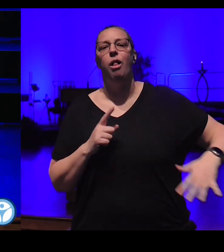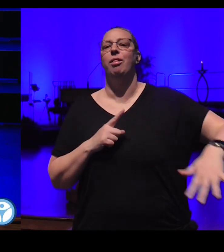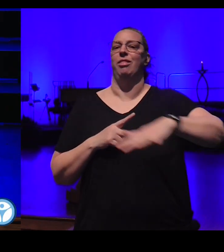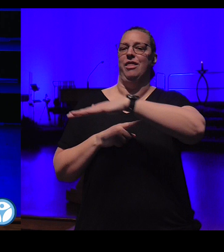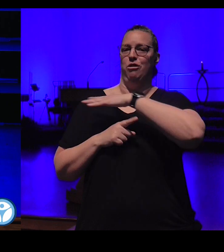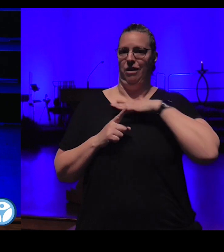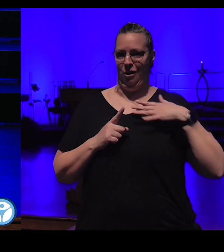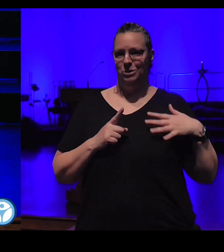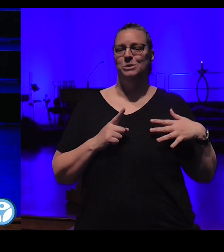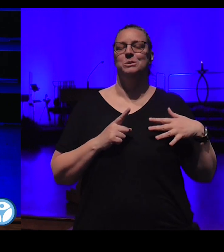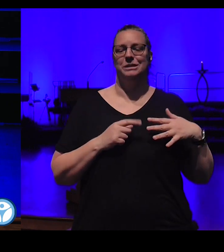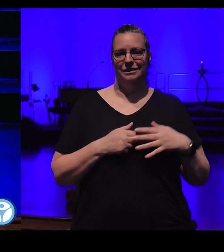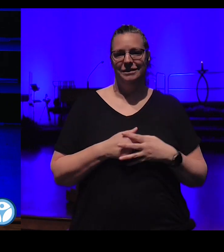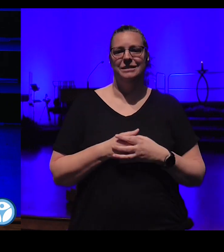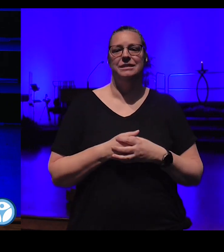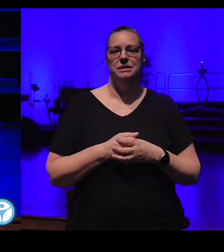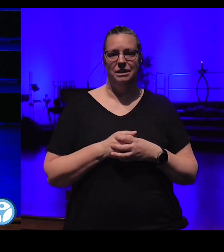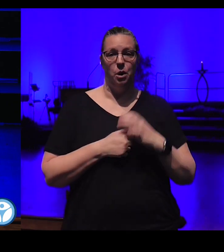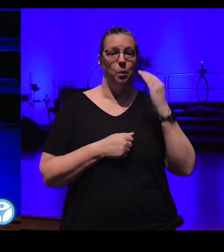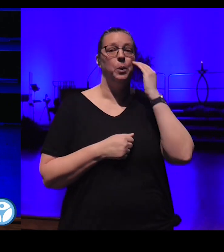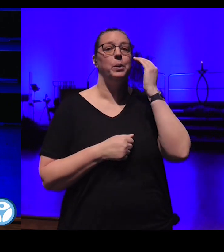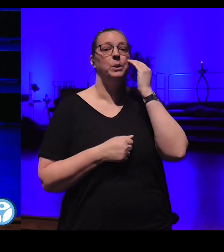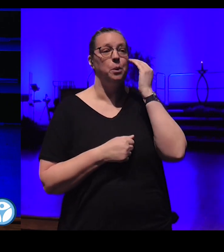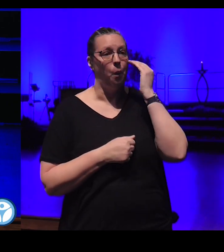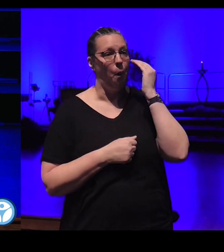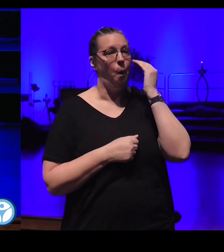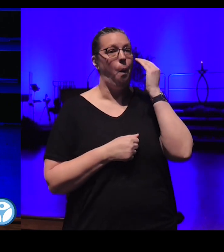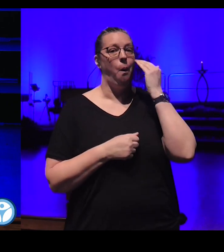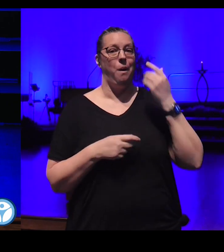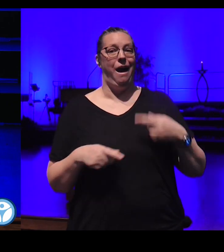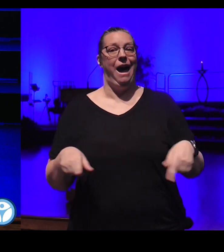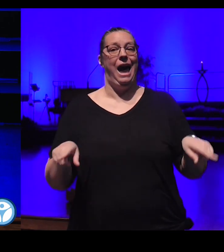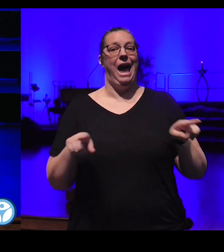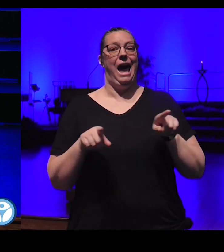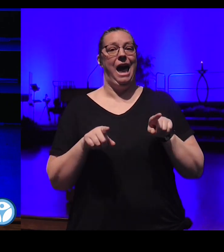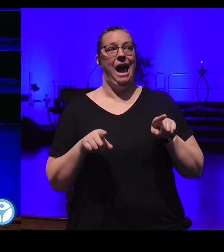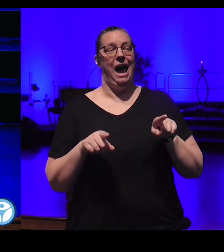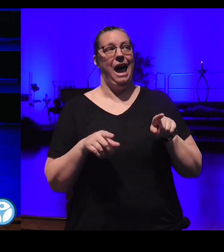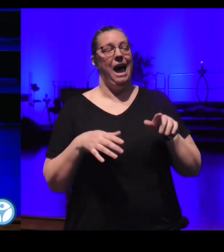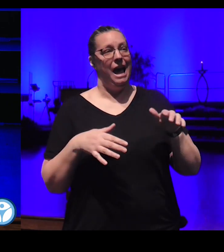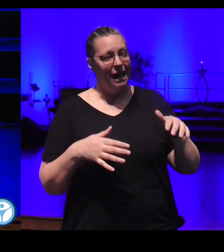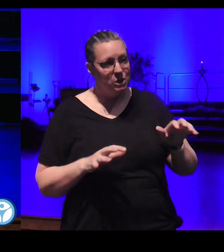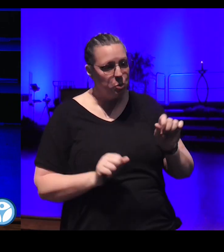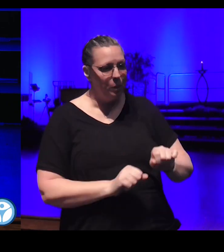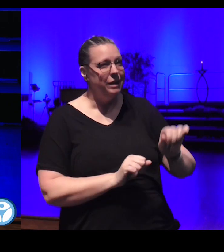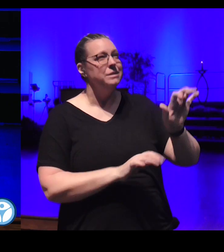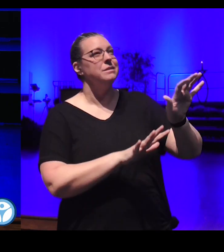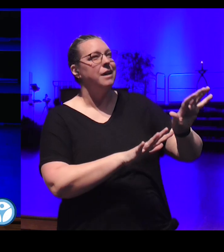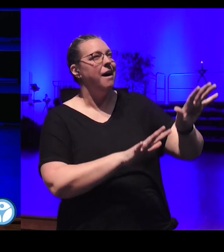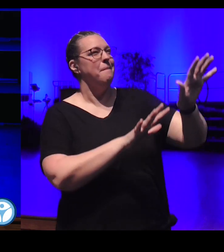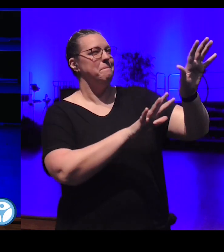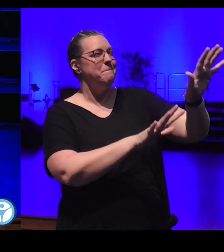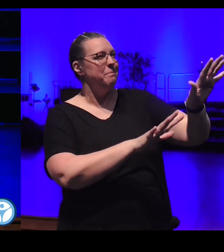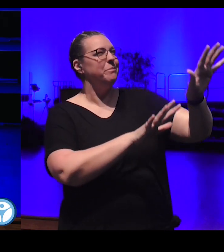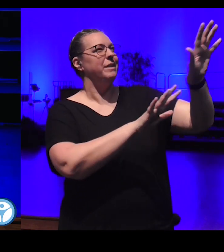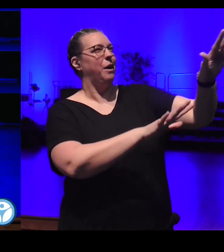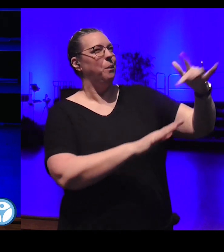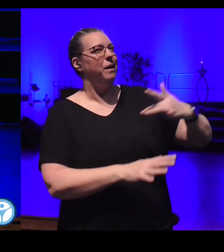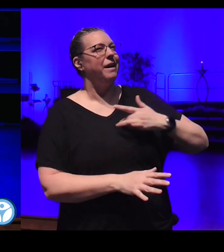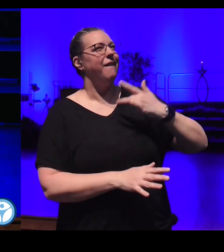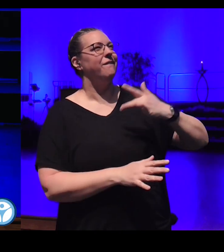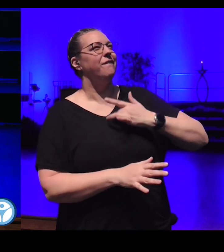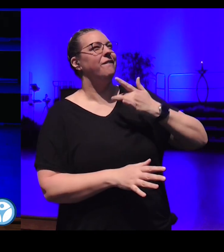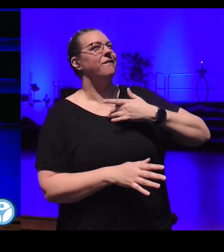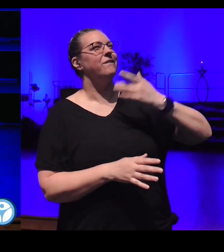us. To know that as we summit to feel Spirit right